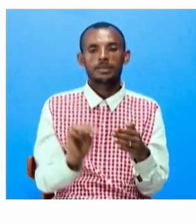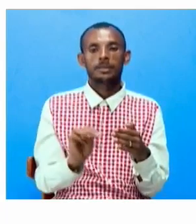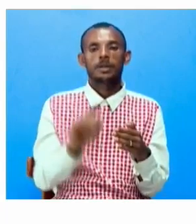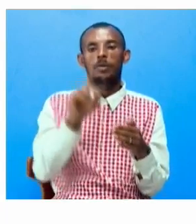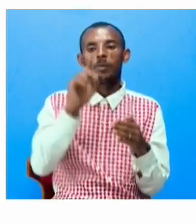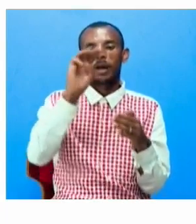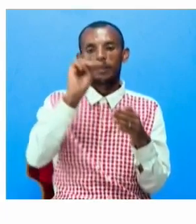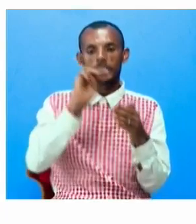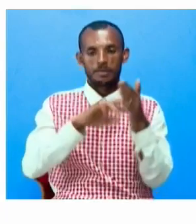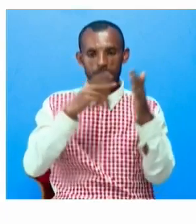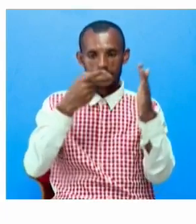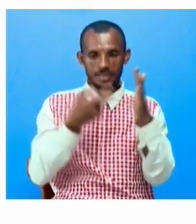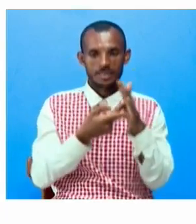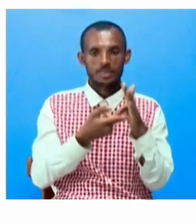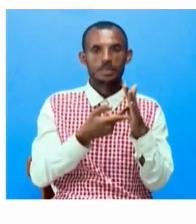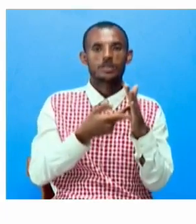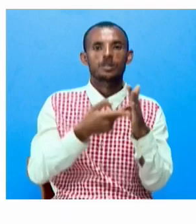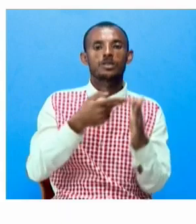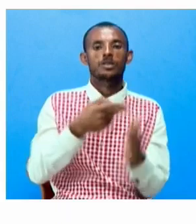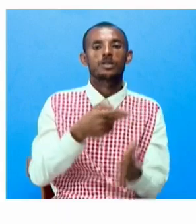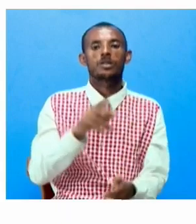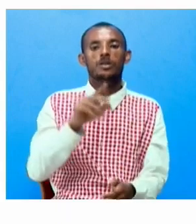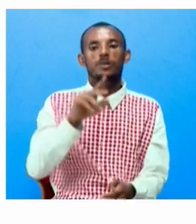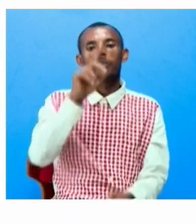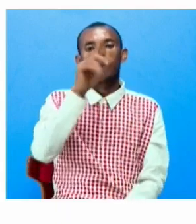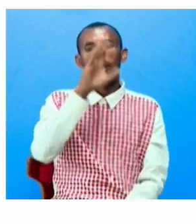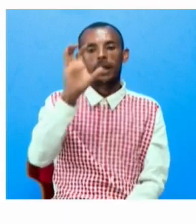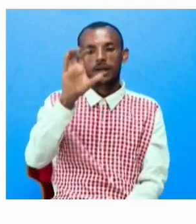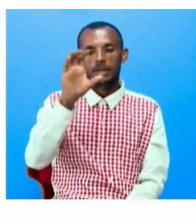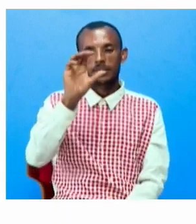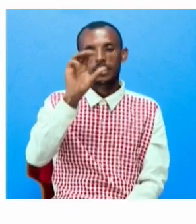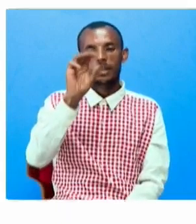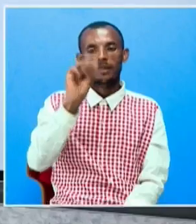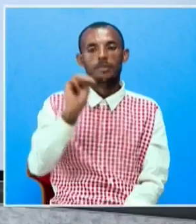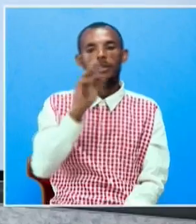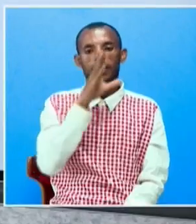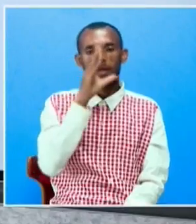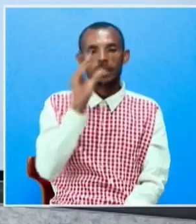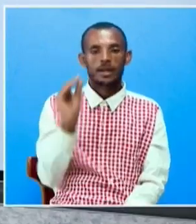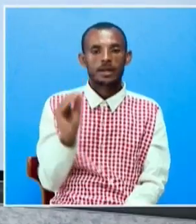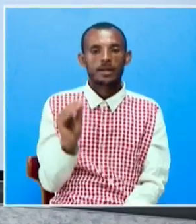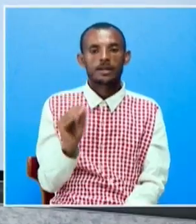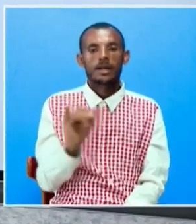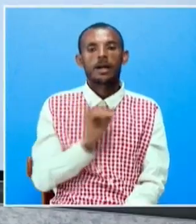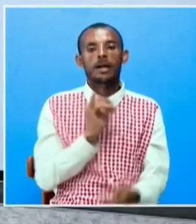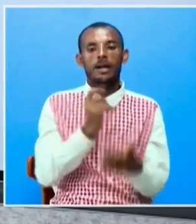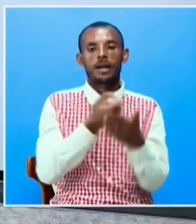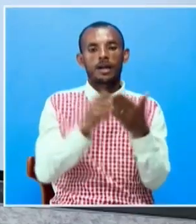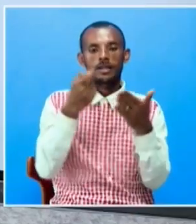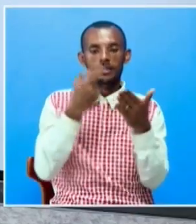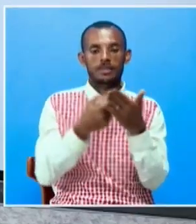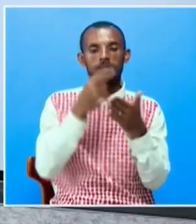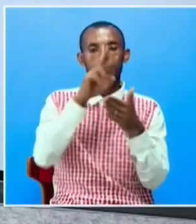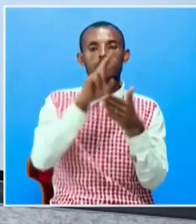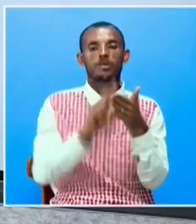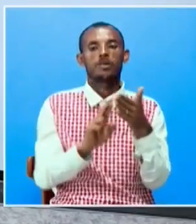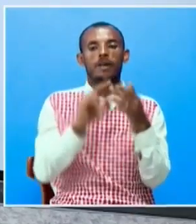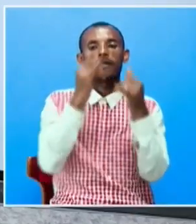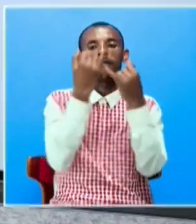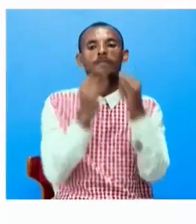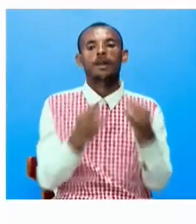is 100 centimeter, and I can write this ratio in fraction